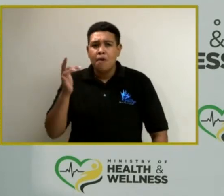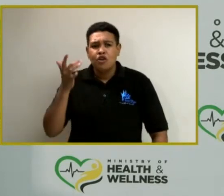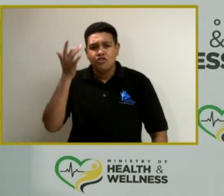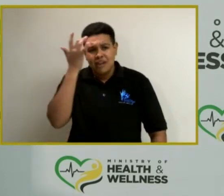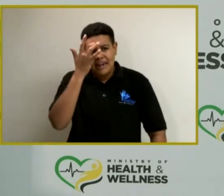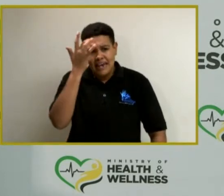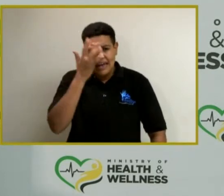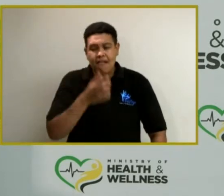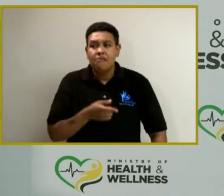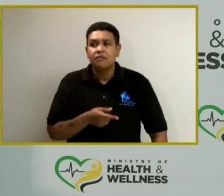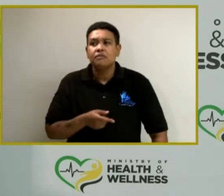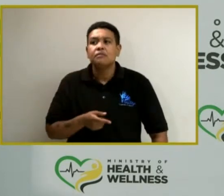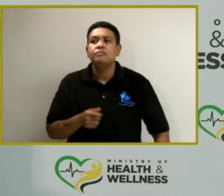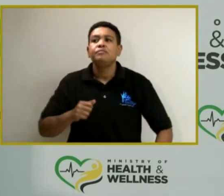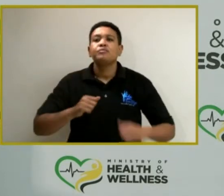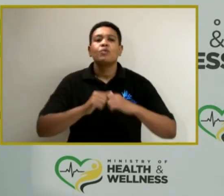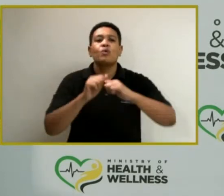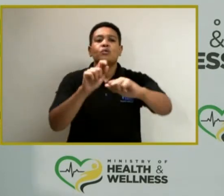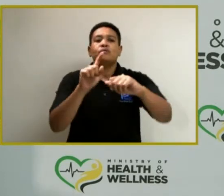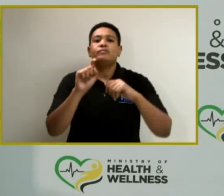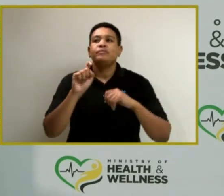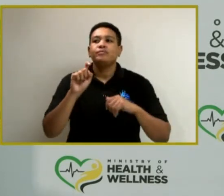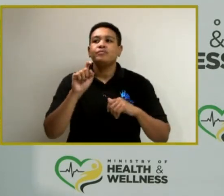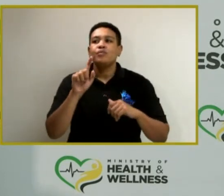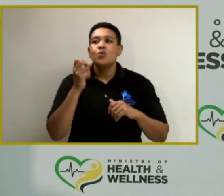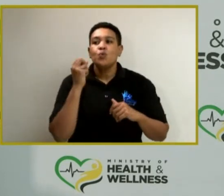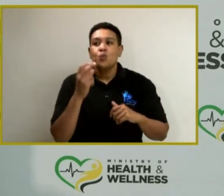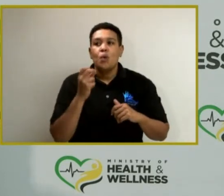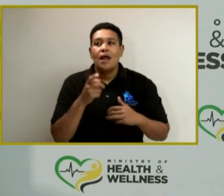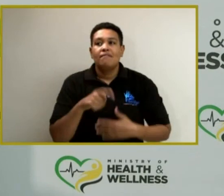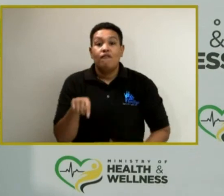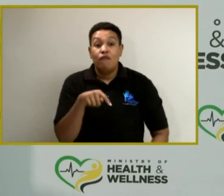and with 112 of those